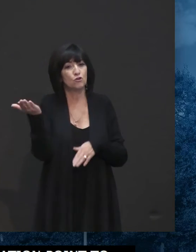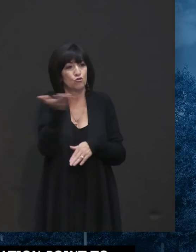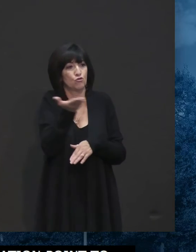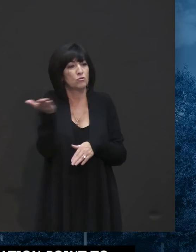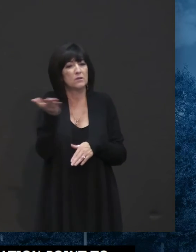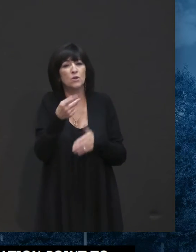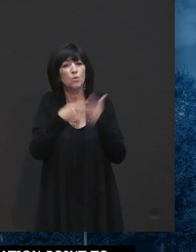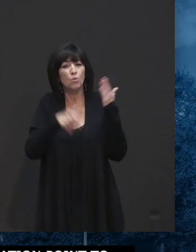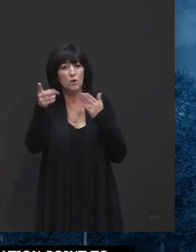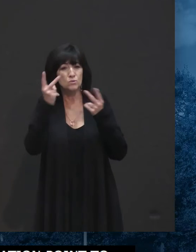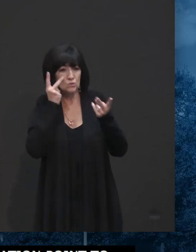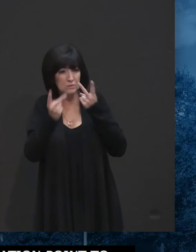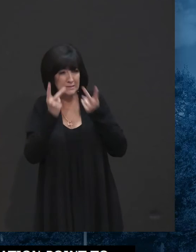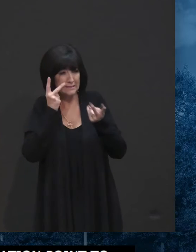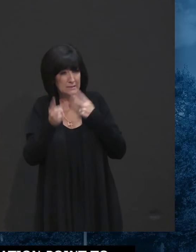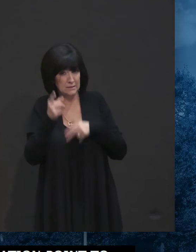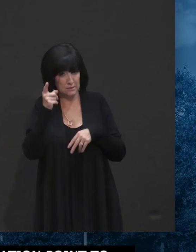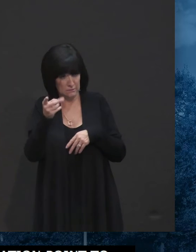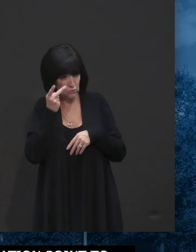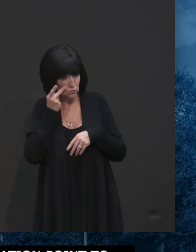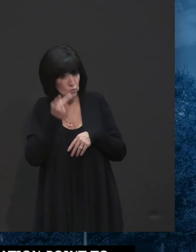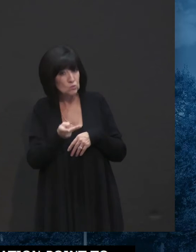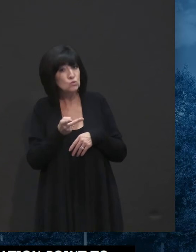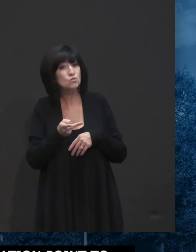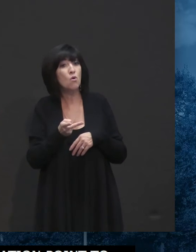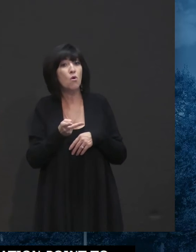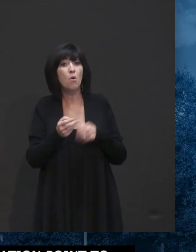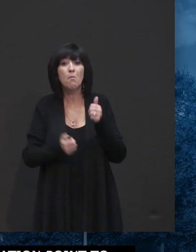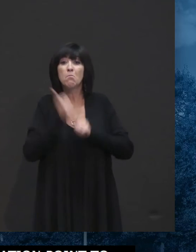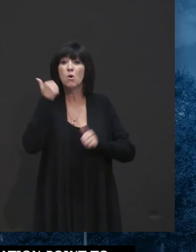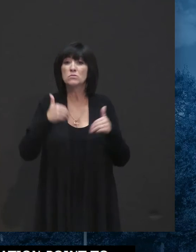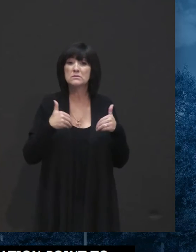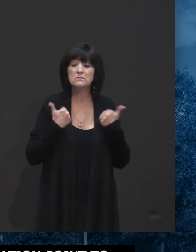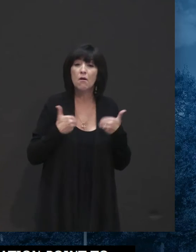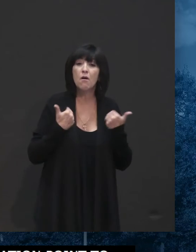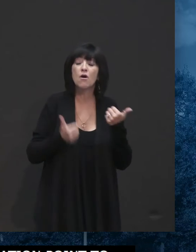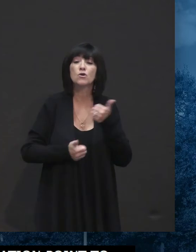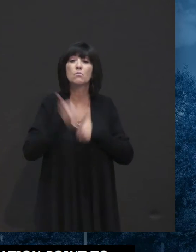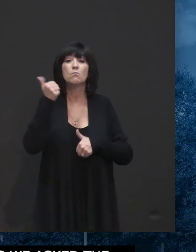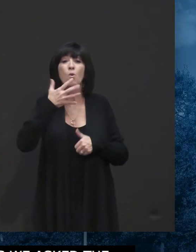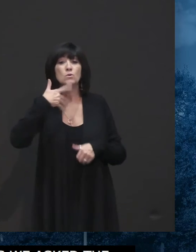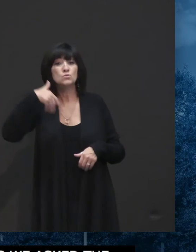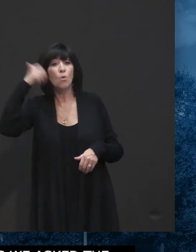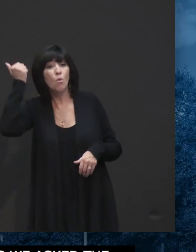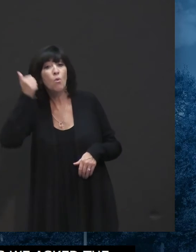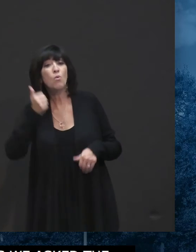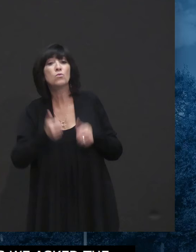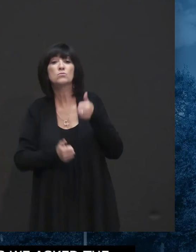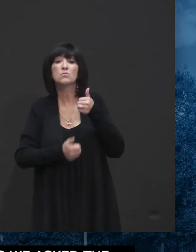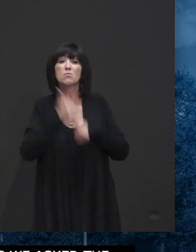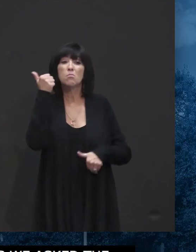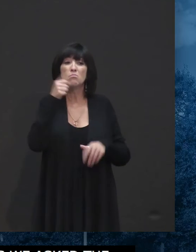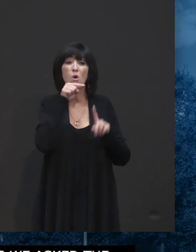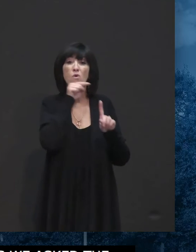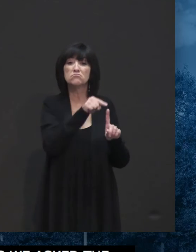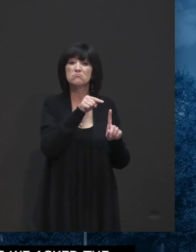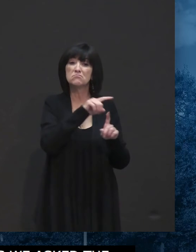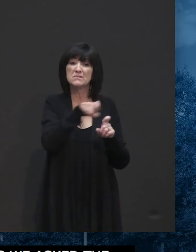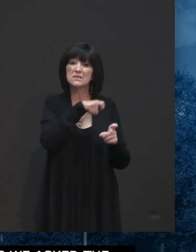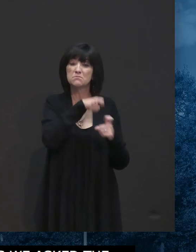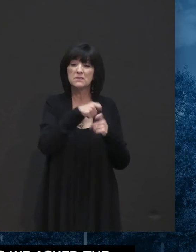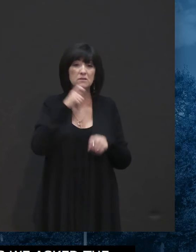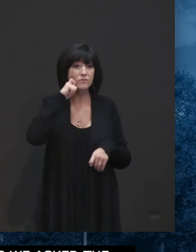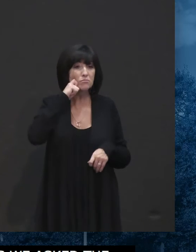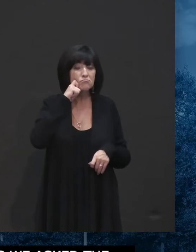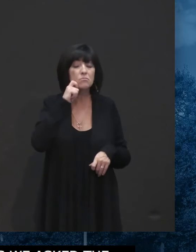they were seeing, was there any particular demographic that stood out over above the other? And the answer was no, that they were just kind of a broad range of